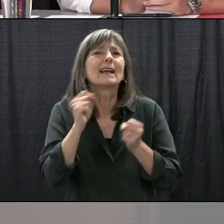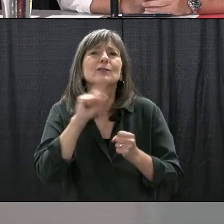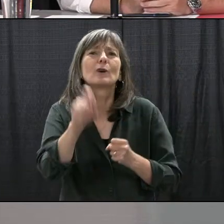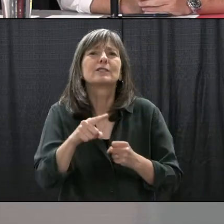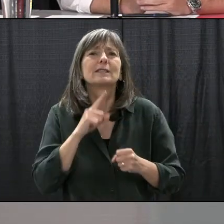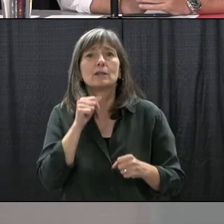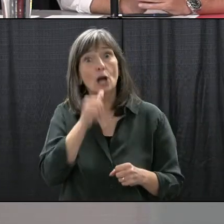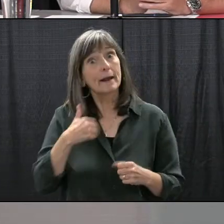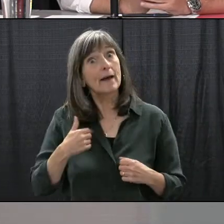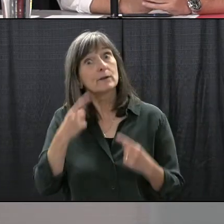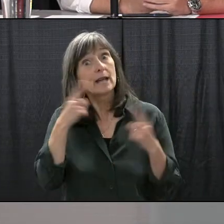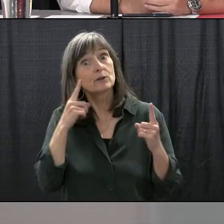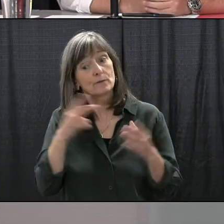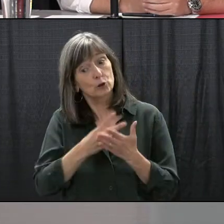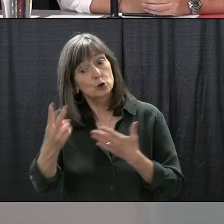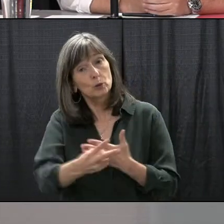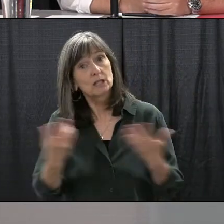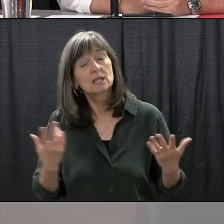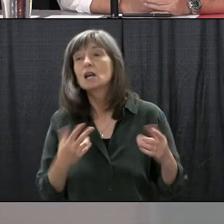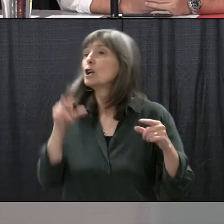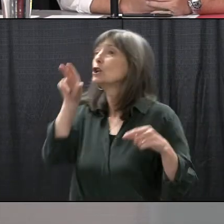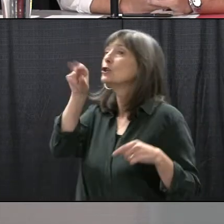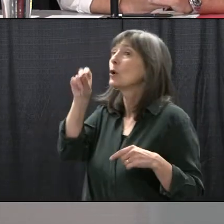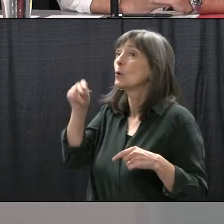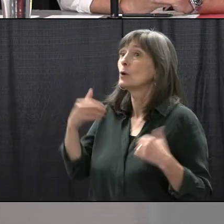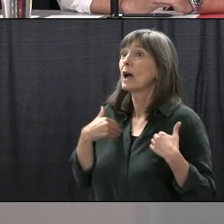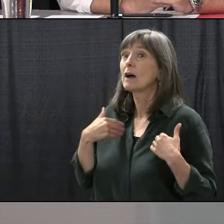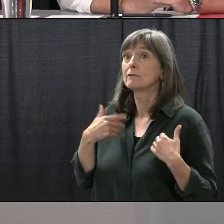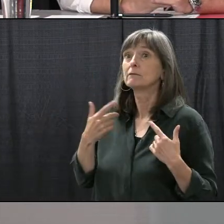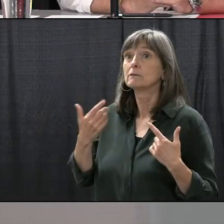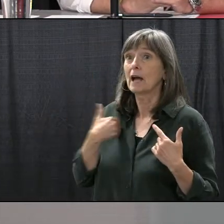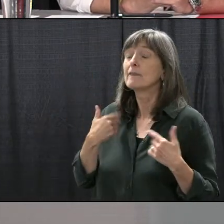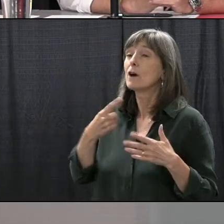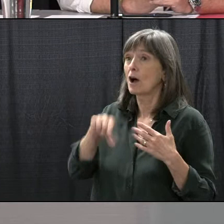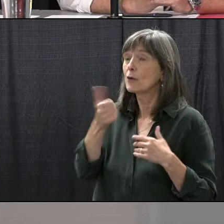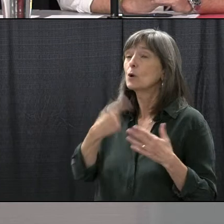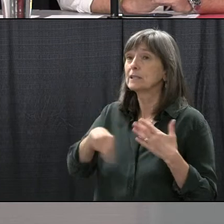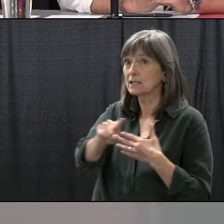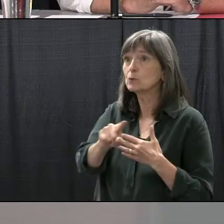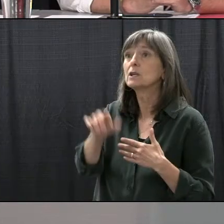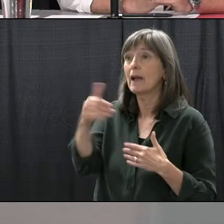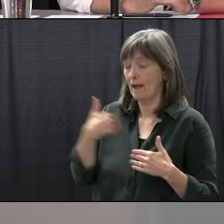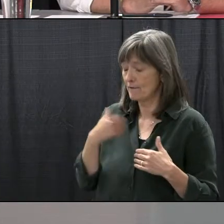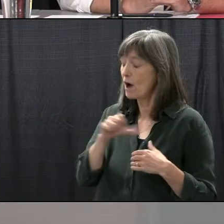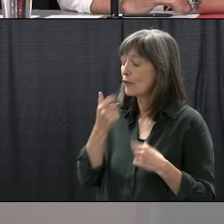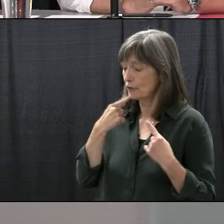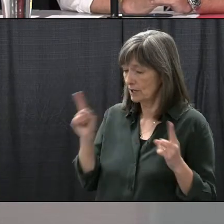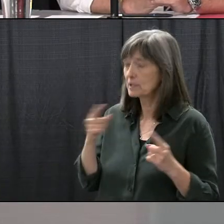not going to have a briefing for another 2 weeks, so I'm hoping that we actually Dr. have Fitzgerald... one on the 7th. We do have one on the 7th.